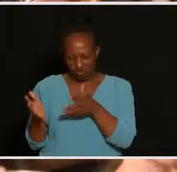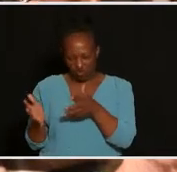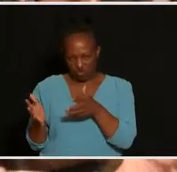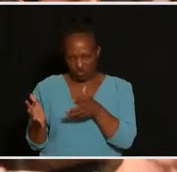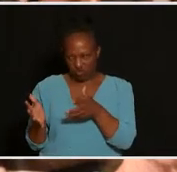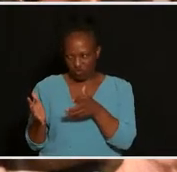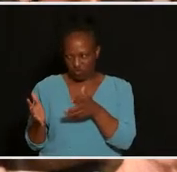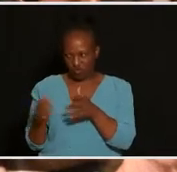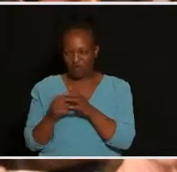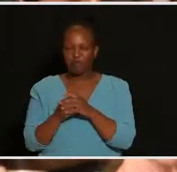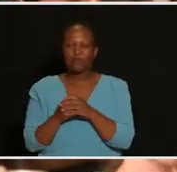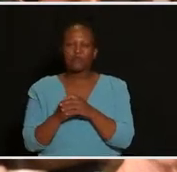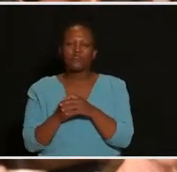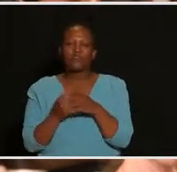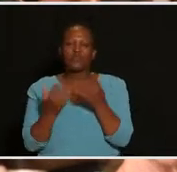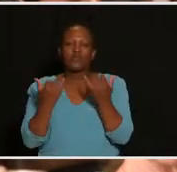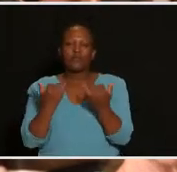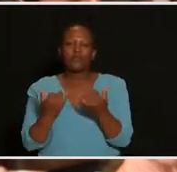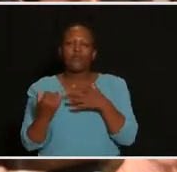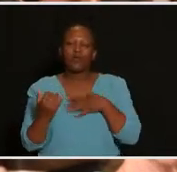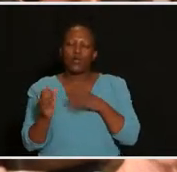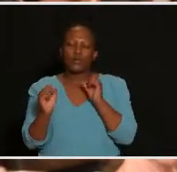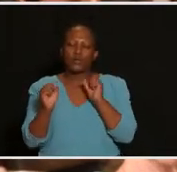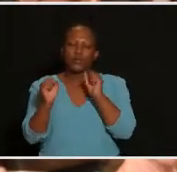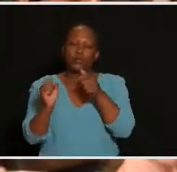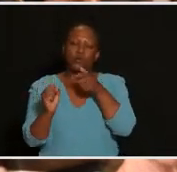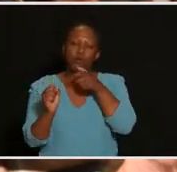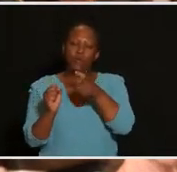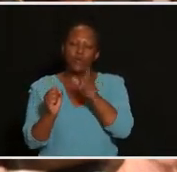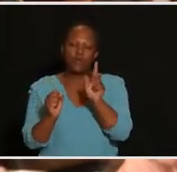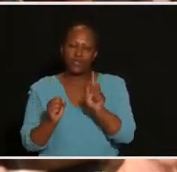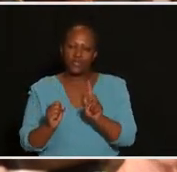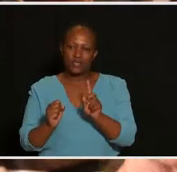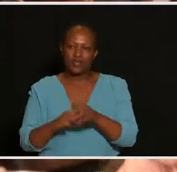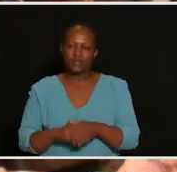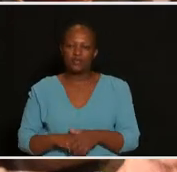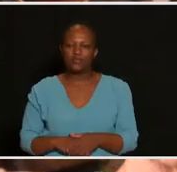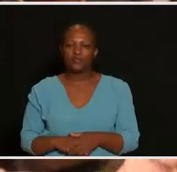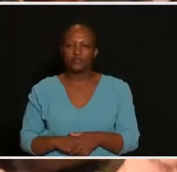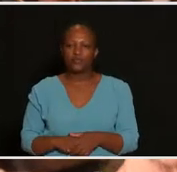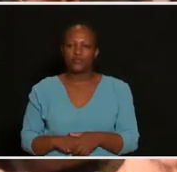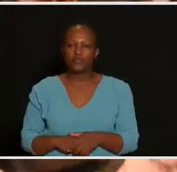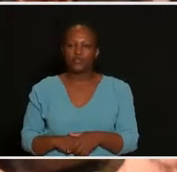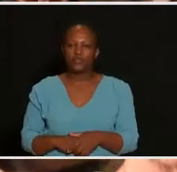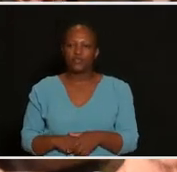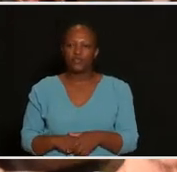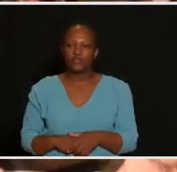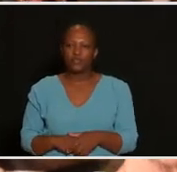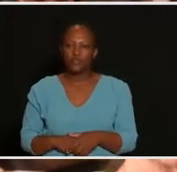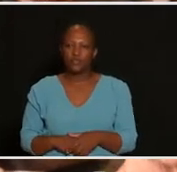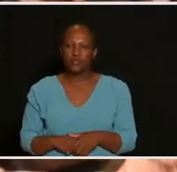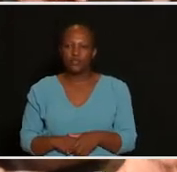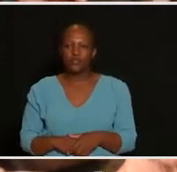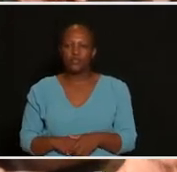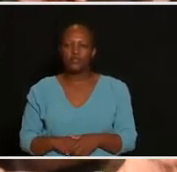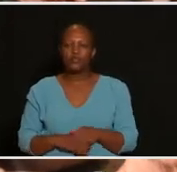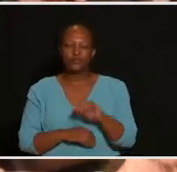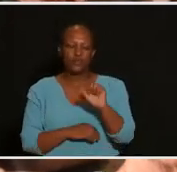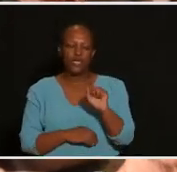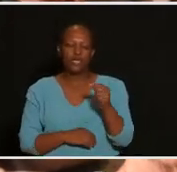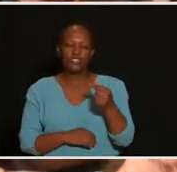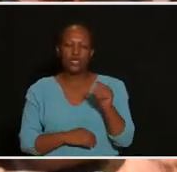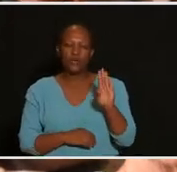the submission that I would like to make at the following on the issue of sgb